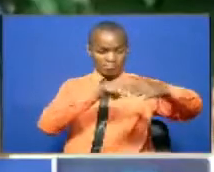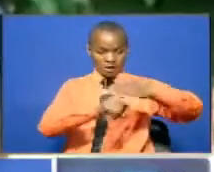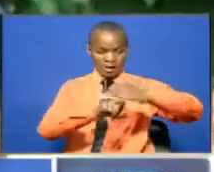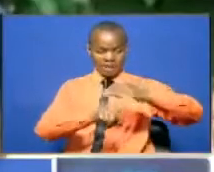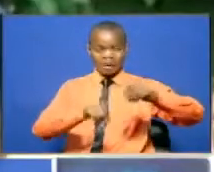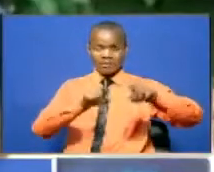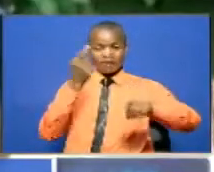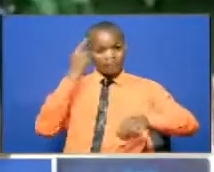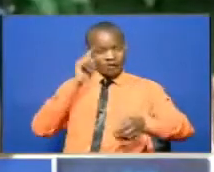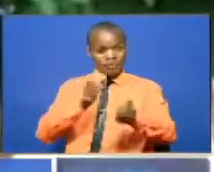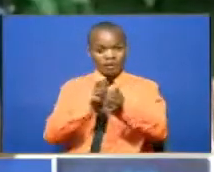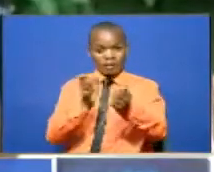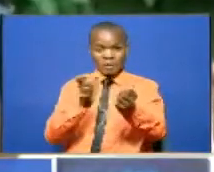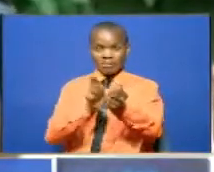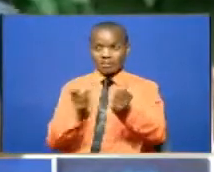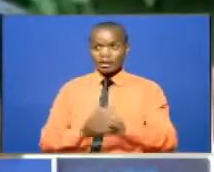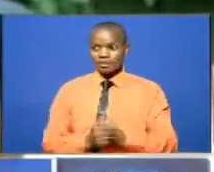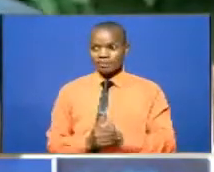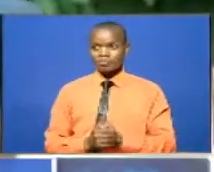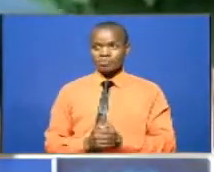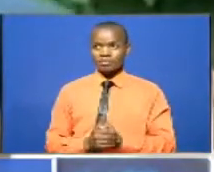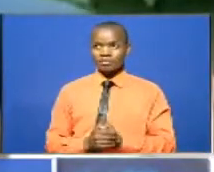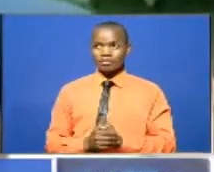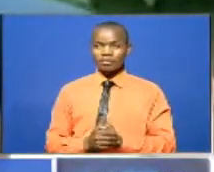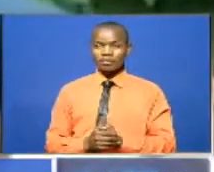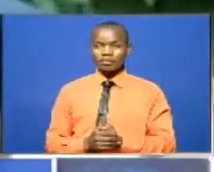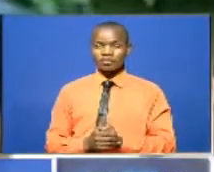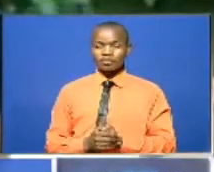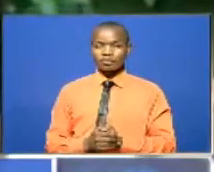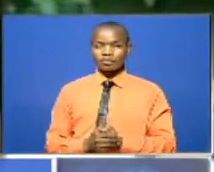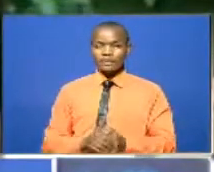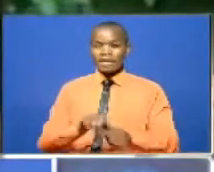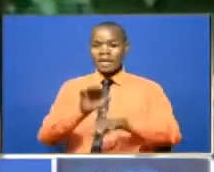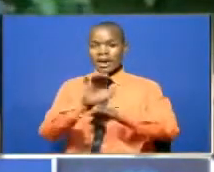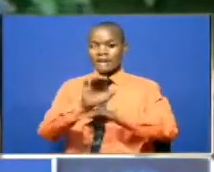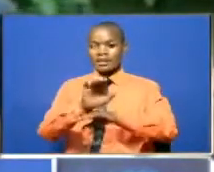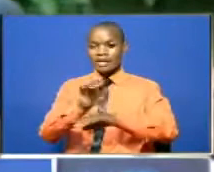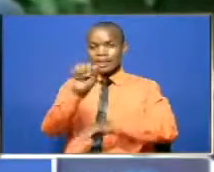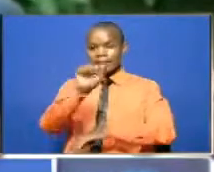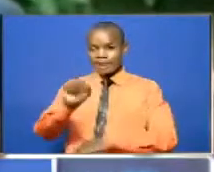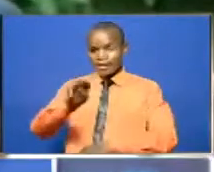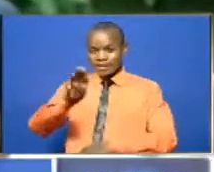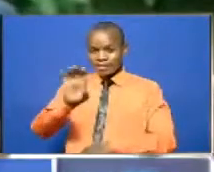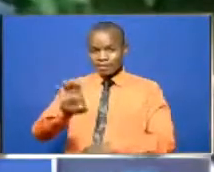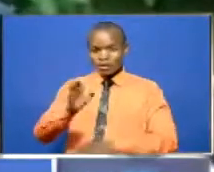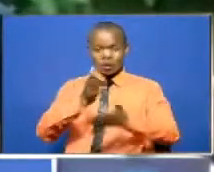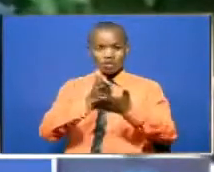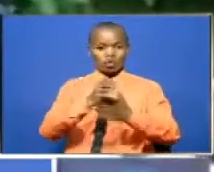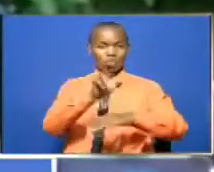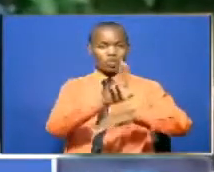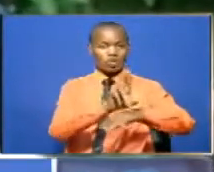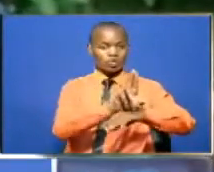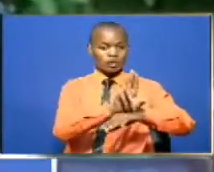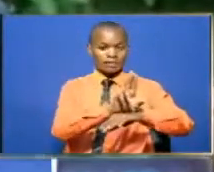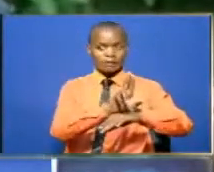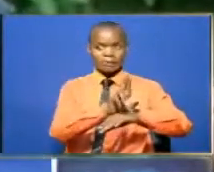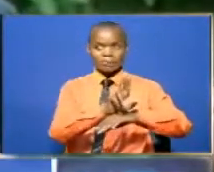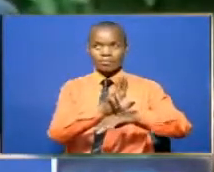maize. I will appeal to our small-scale farmers to embrace it. Is a product that will give